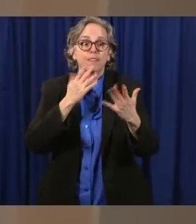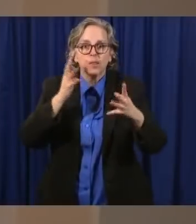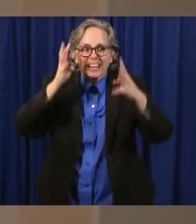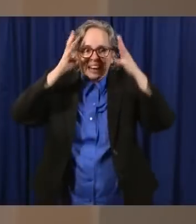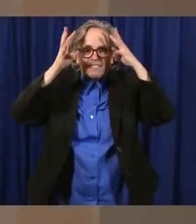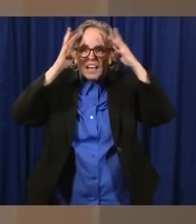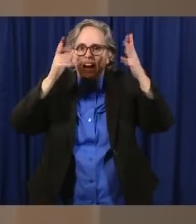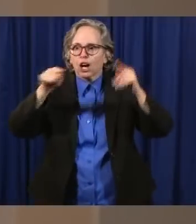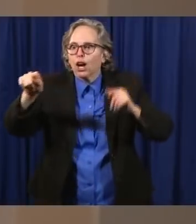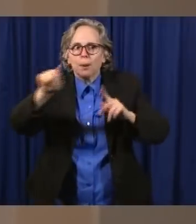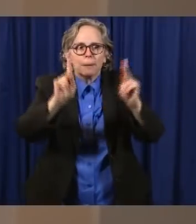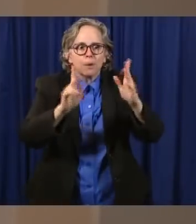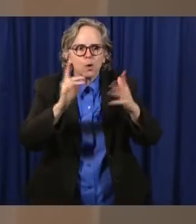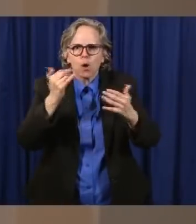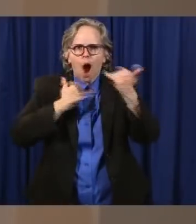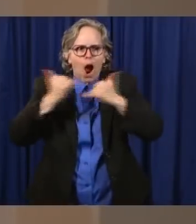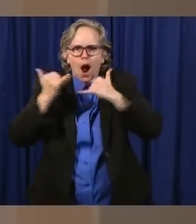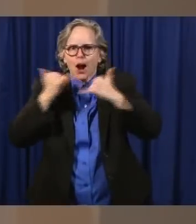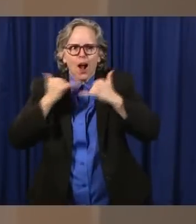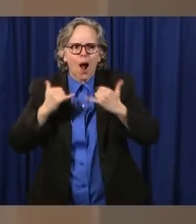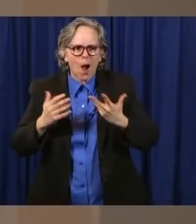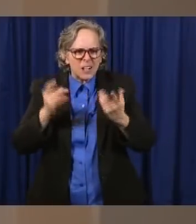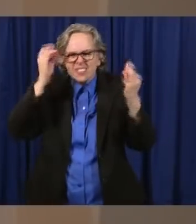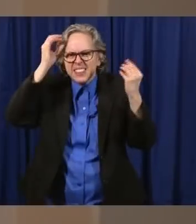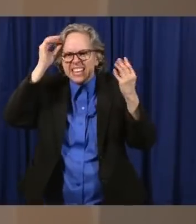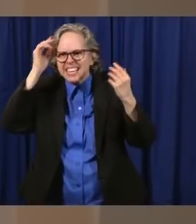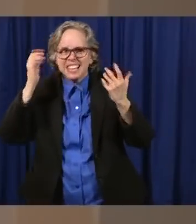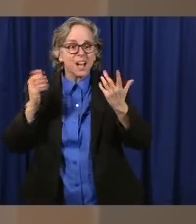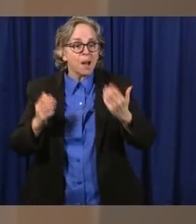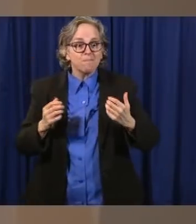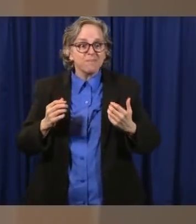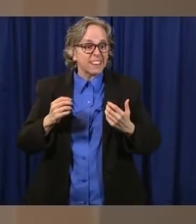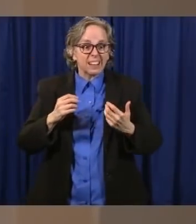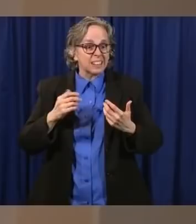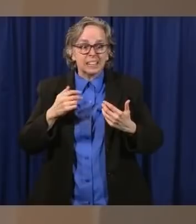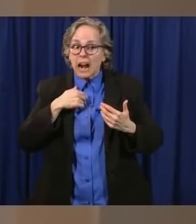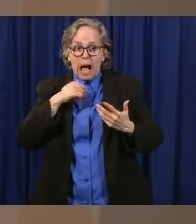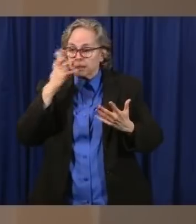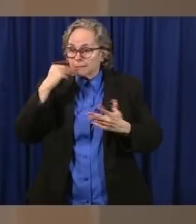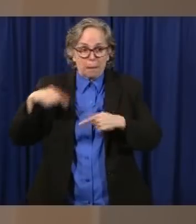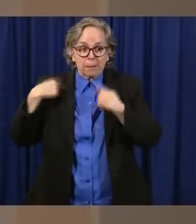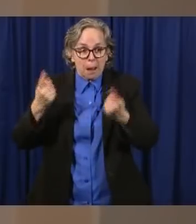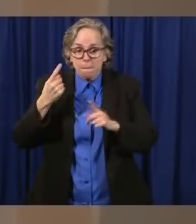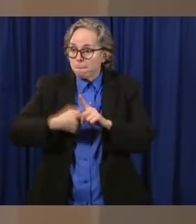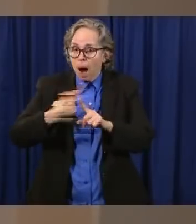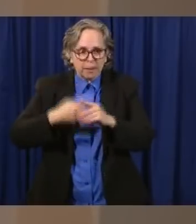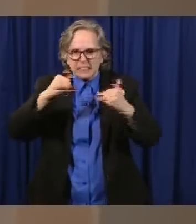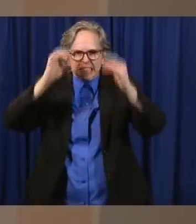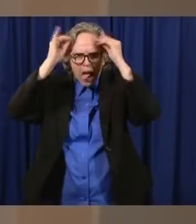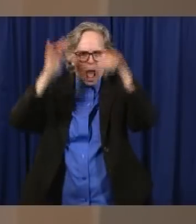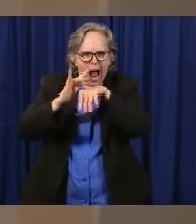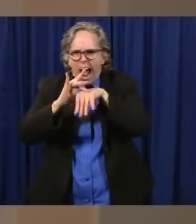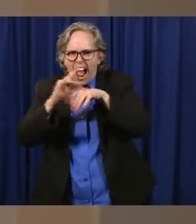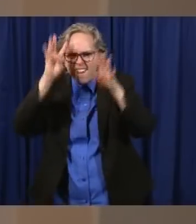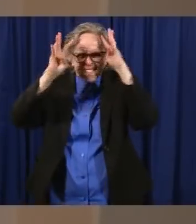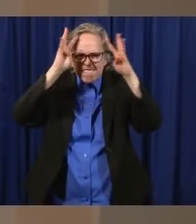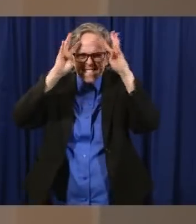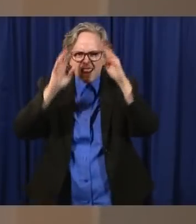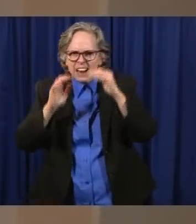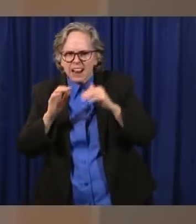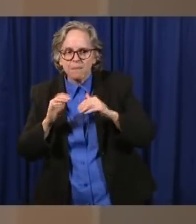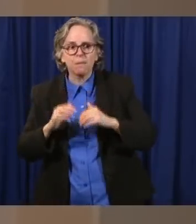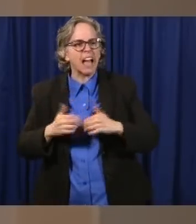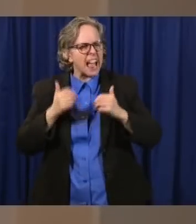are scrambling, who haven't, had a good night's sleep in over a month, who are just, every